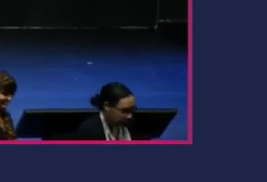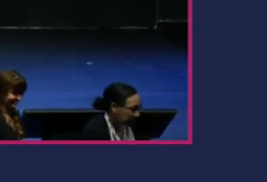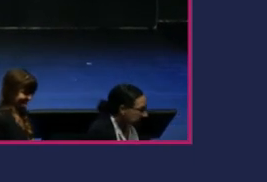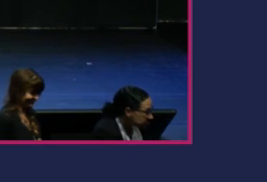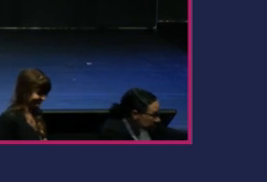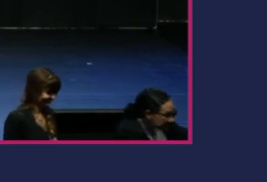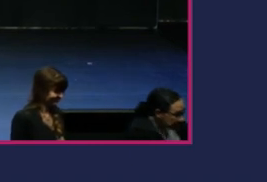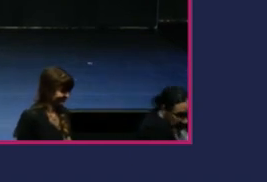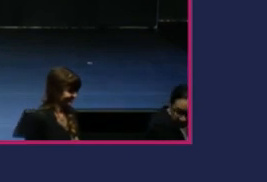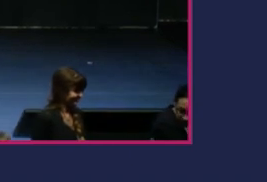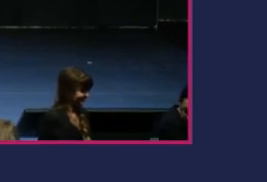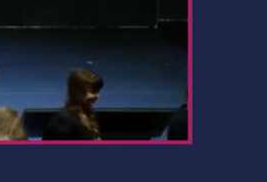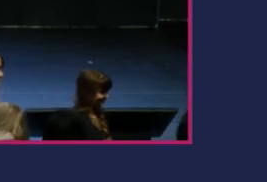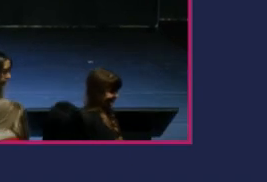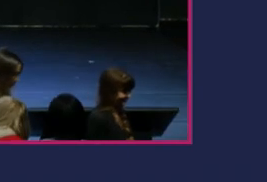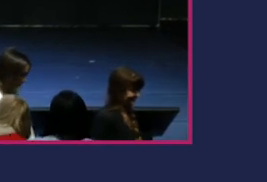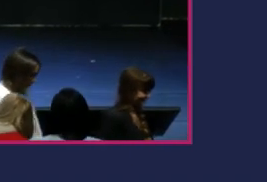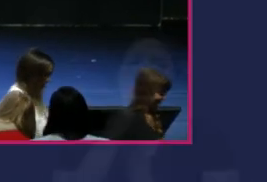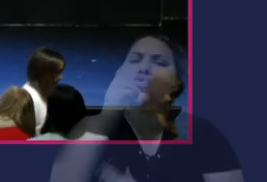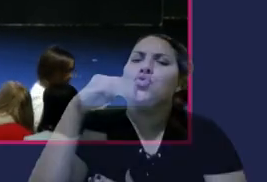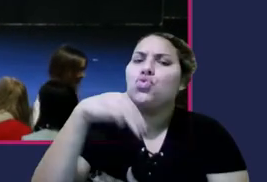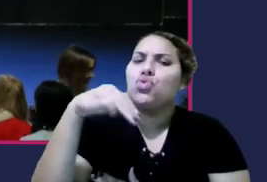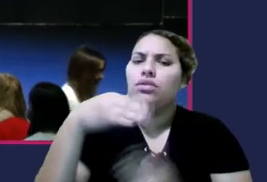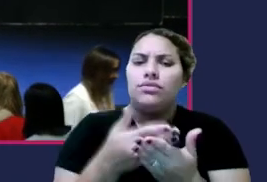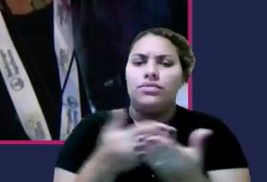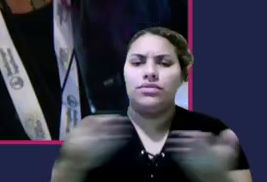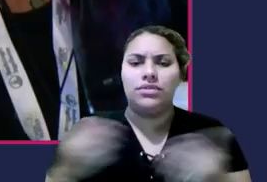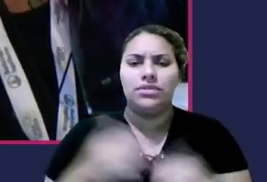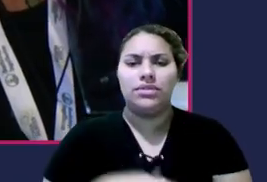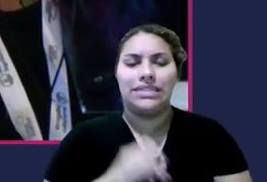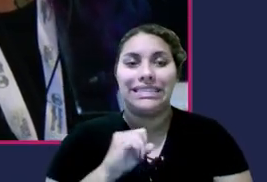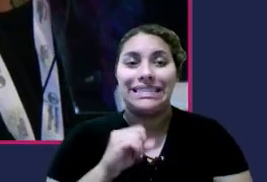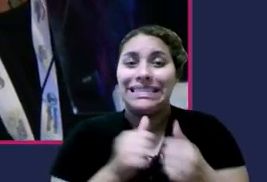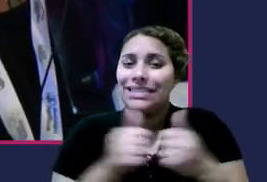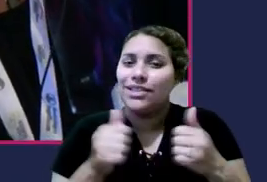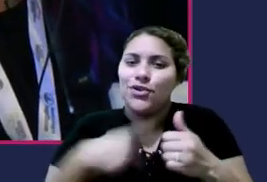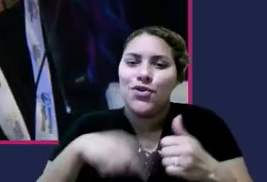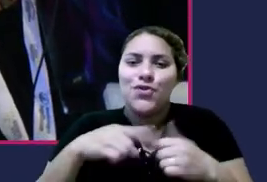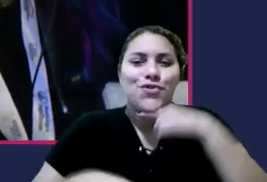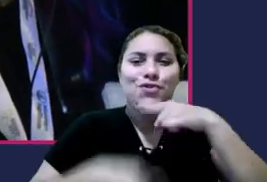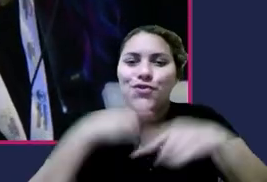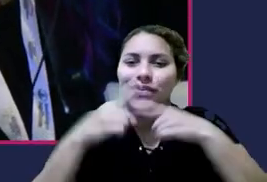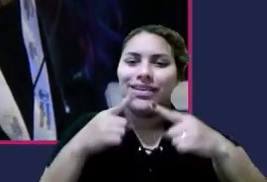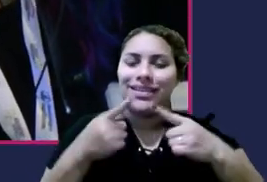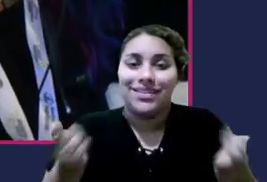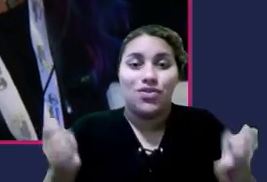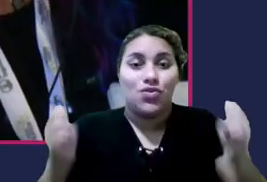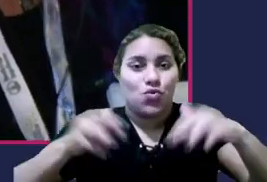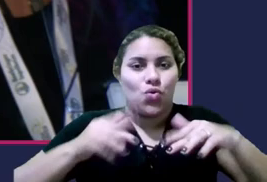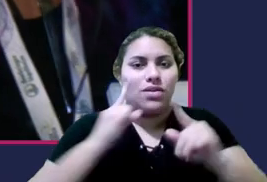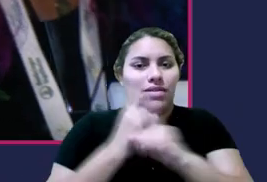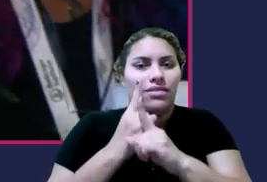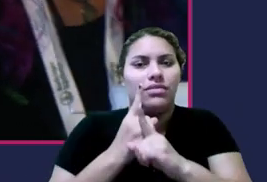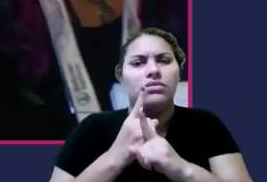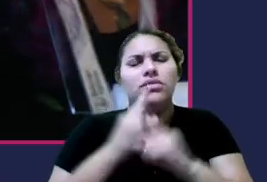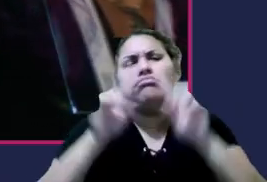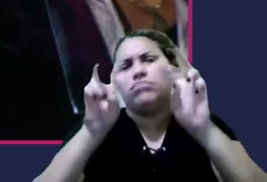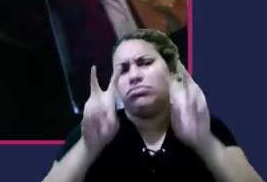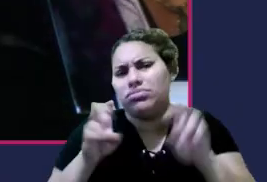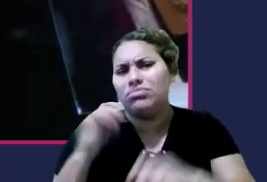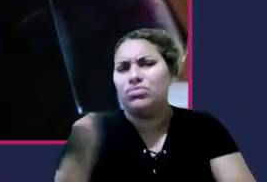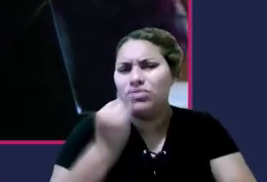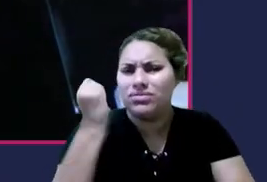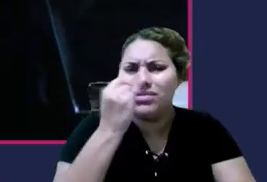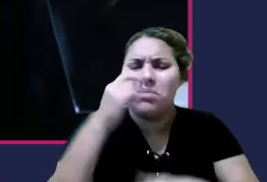the official picture? Guys, just a quick second, because of course this meeting brings